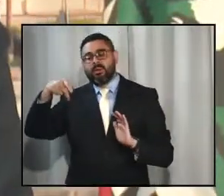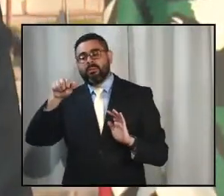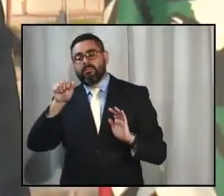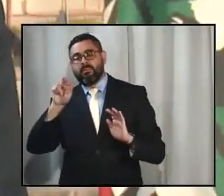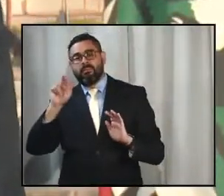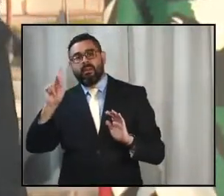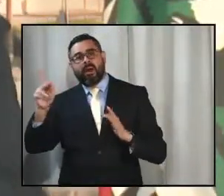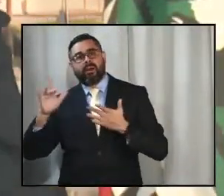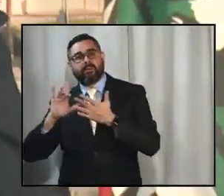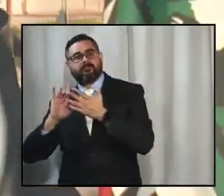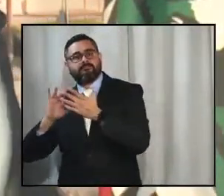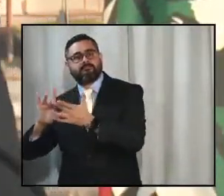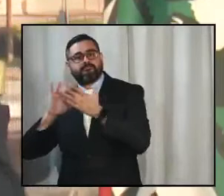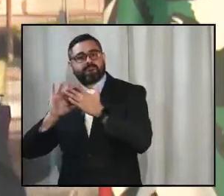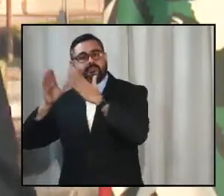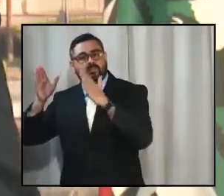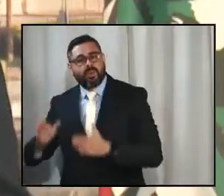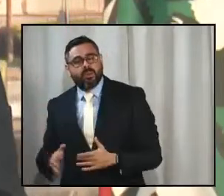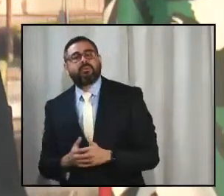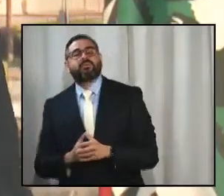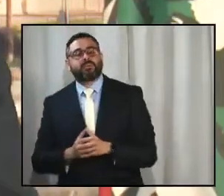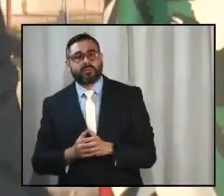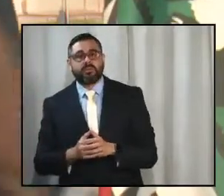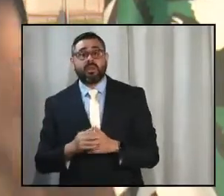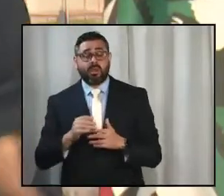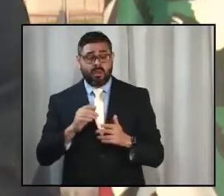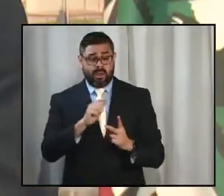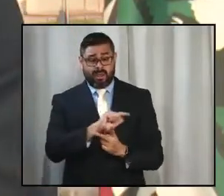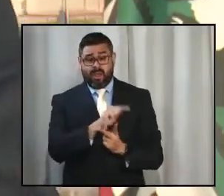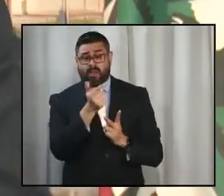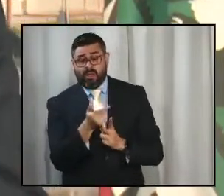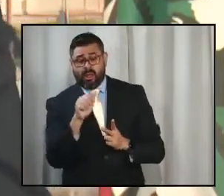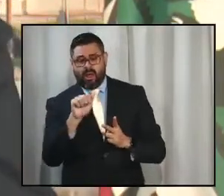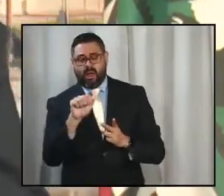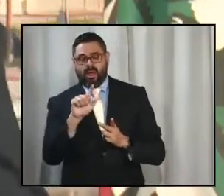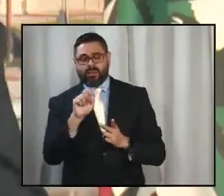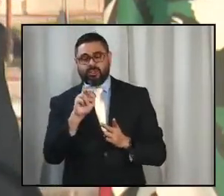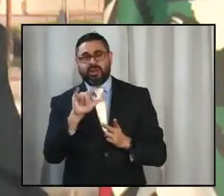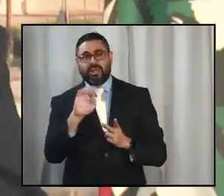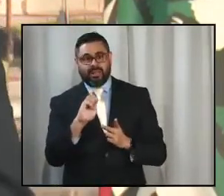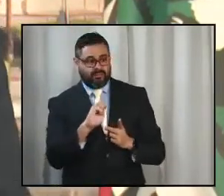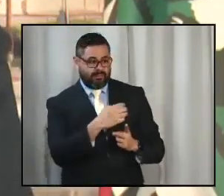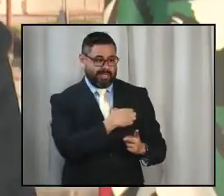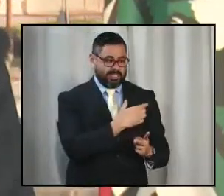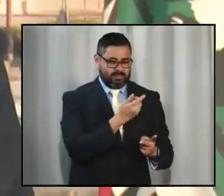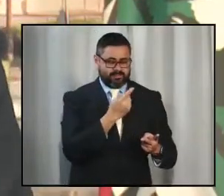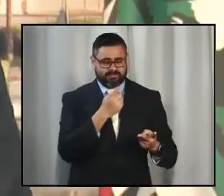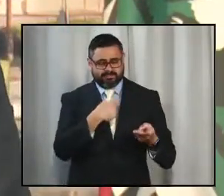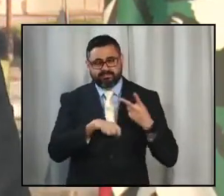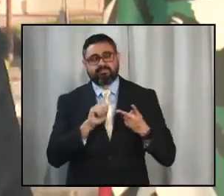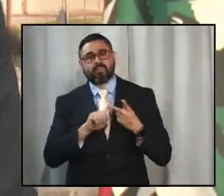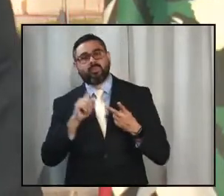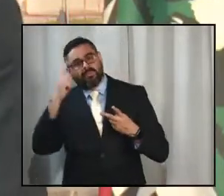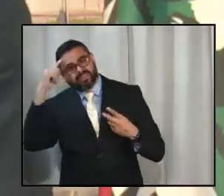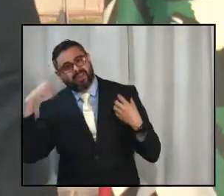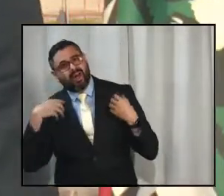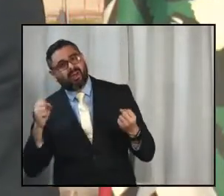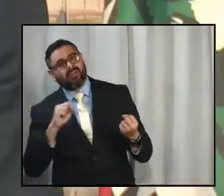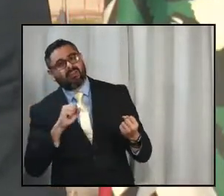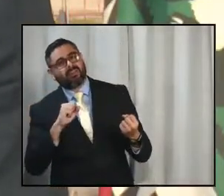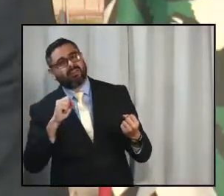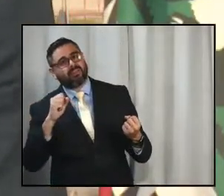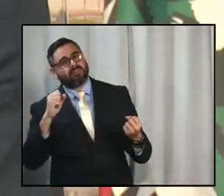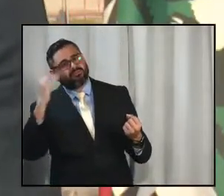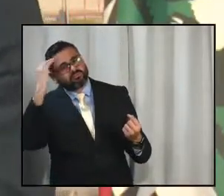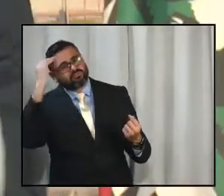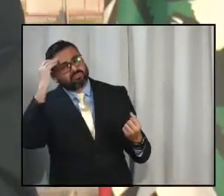parks. Alternative crisis response models, MET teams. It's a moment for a lot of innovation in our city. And all of it